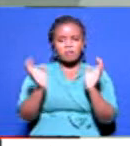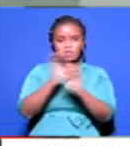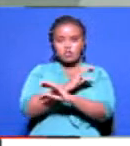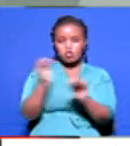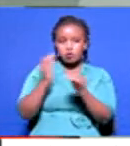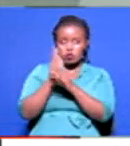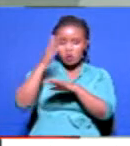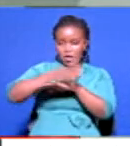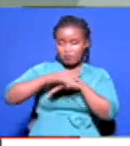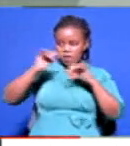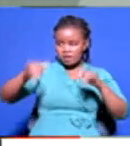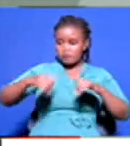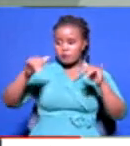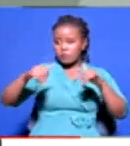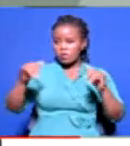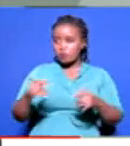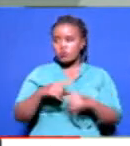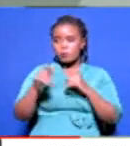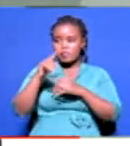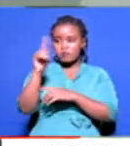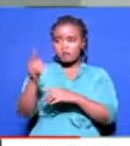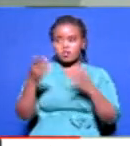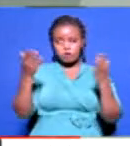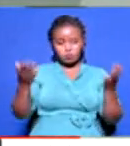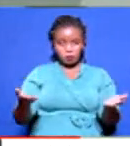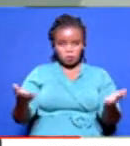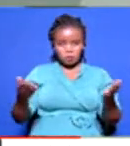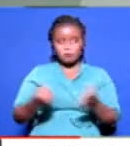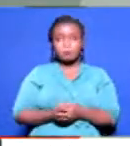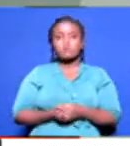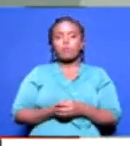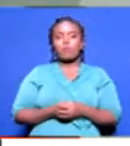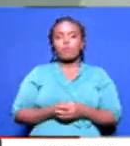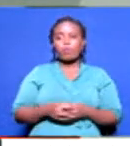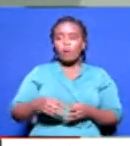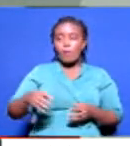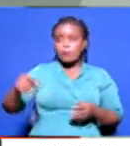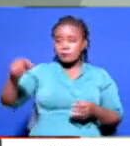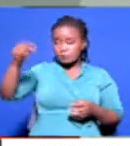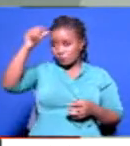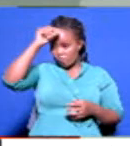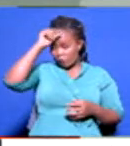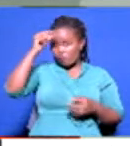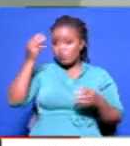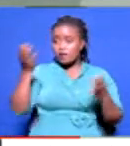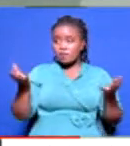live broadcast. But first things first, our headline story. The government has expressed